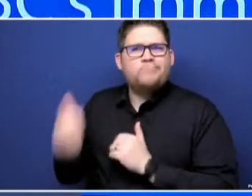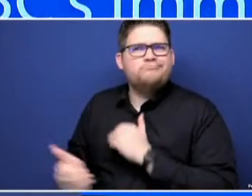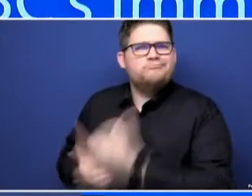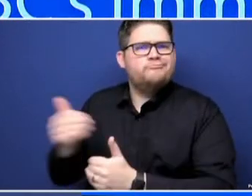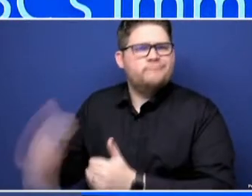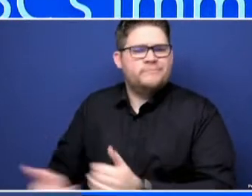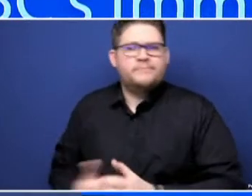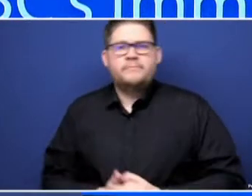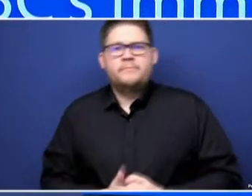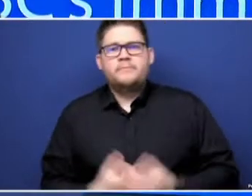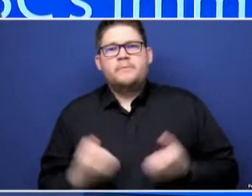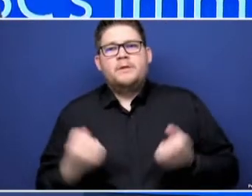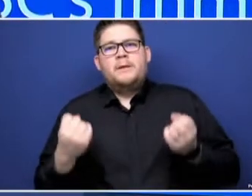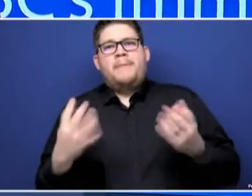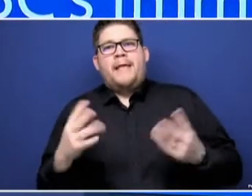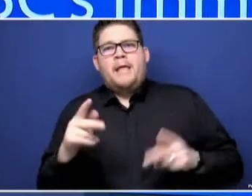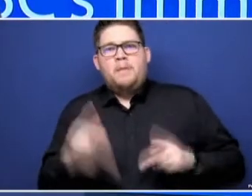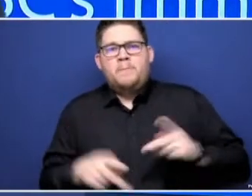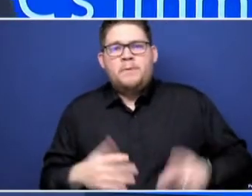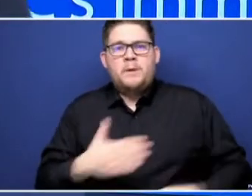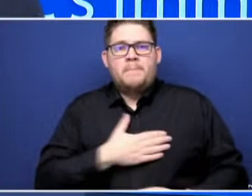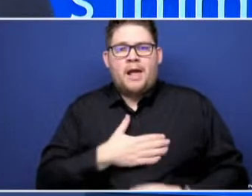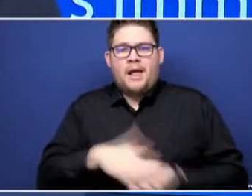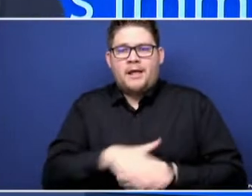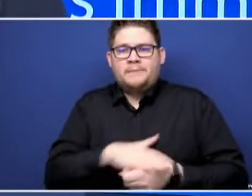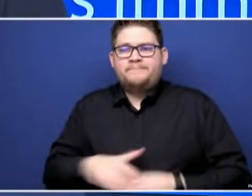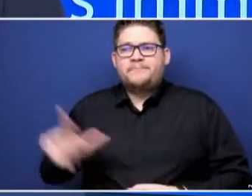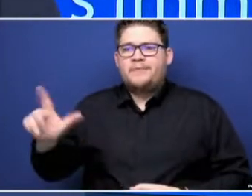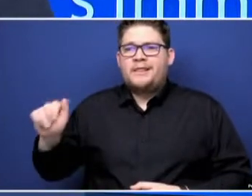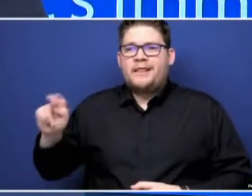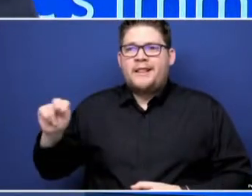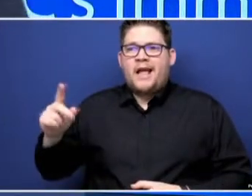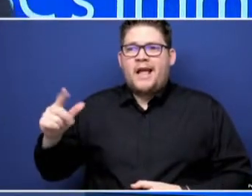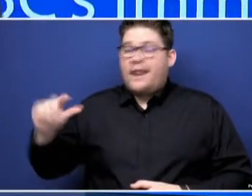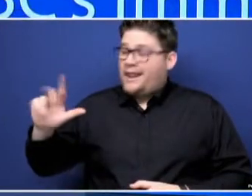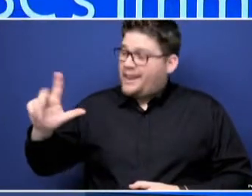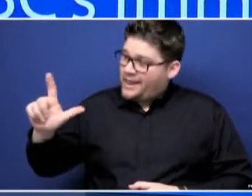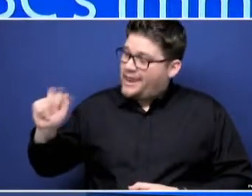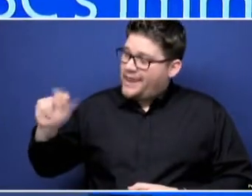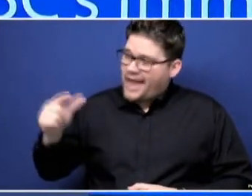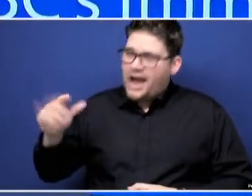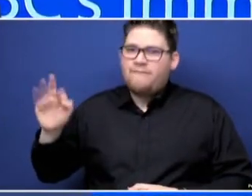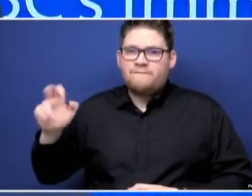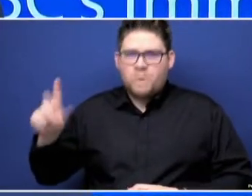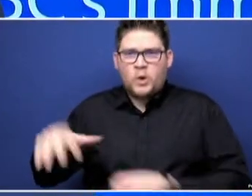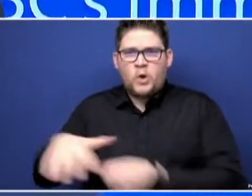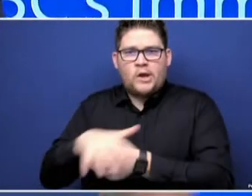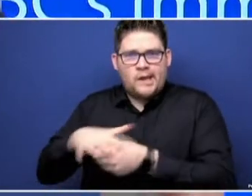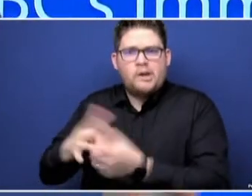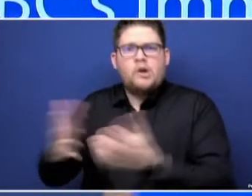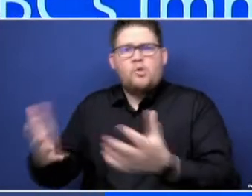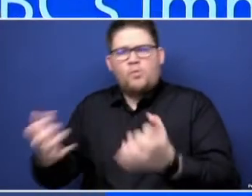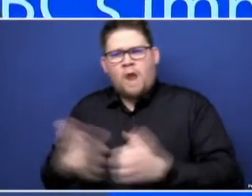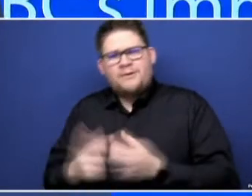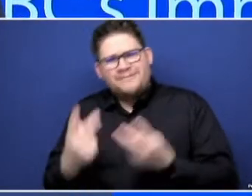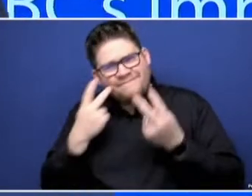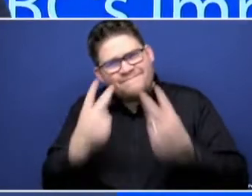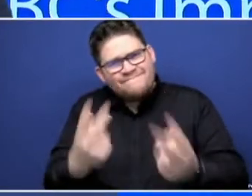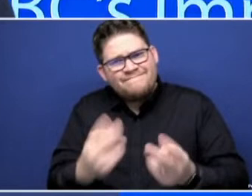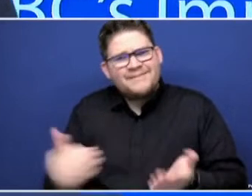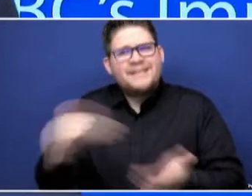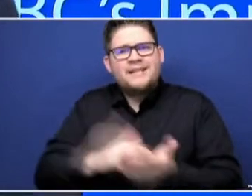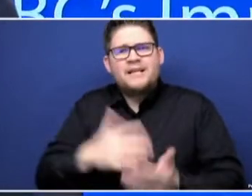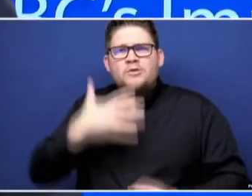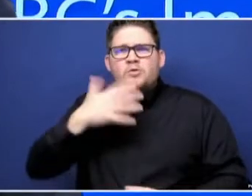to take any questions the media may have. As a reminder to everybody on the phone line, please press *1 to enter the queue. You're limited to 1 question and 1